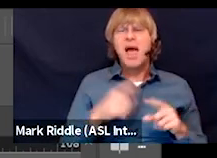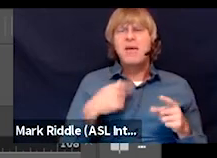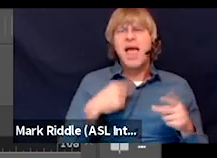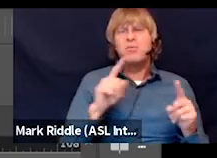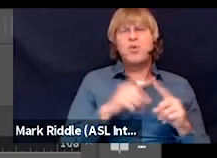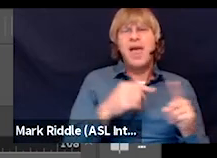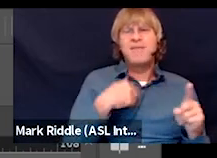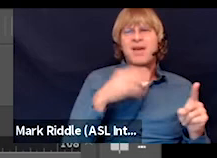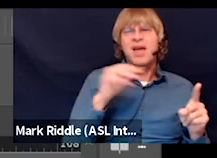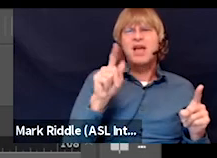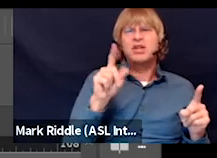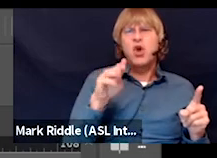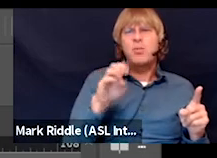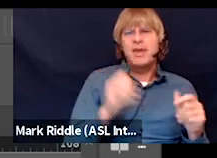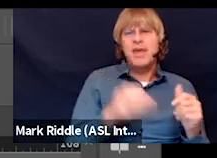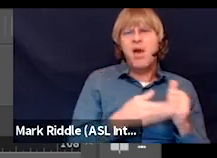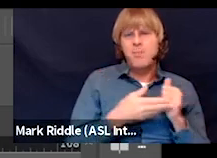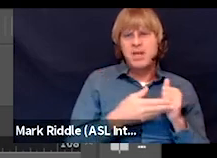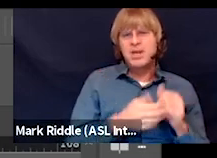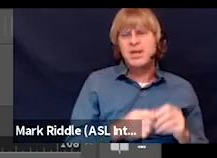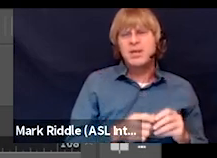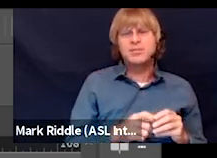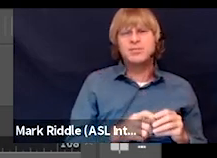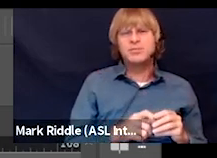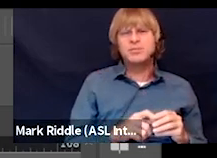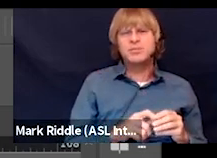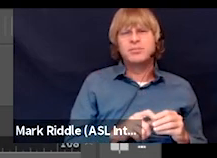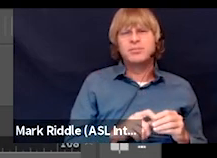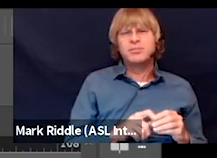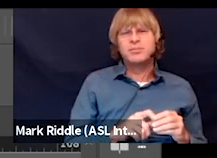have Adobe help me do that.